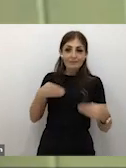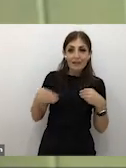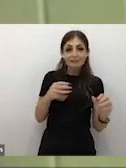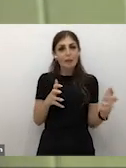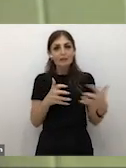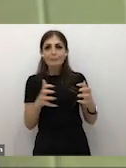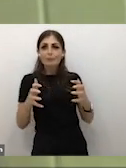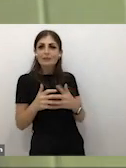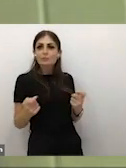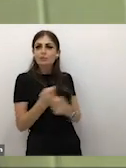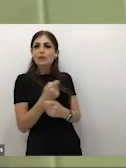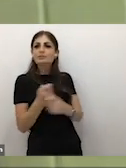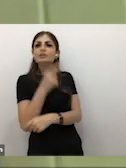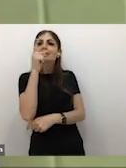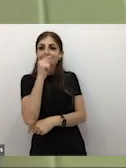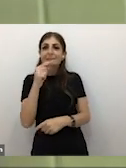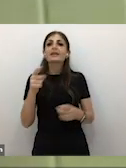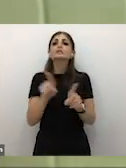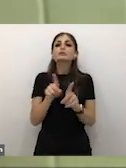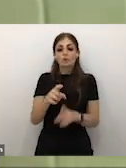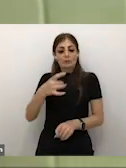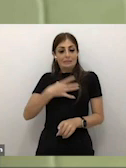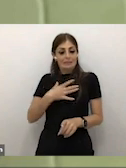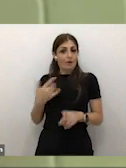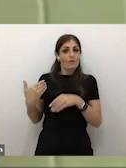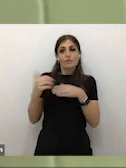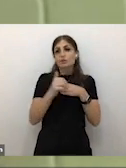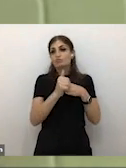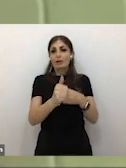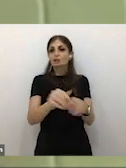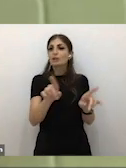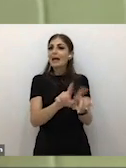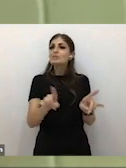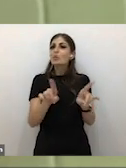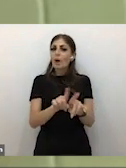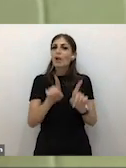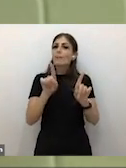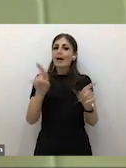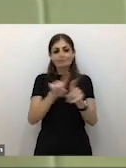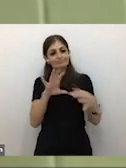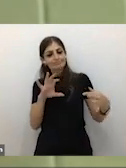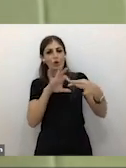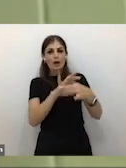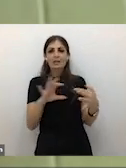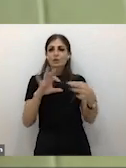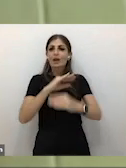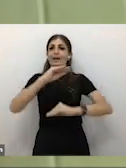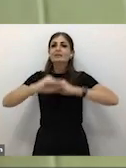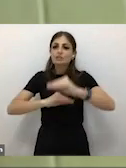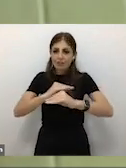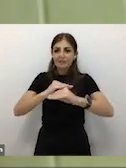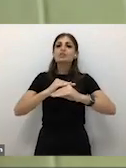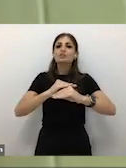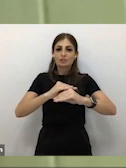it's designed to enable you to self-direct your learning and development while also connecting and exchanging with a diverse group of artists